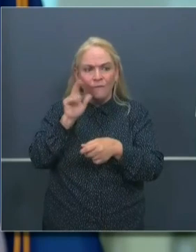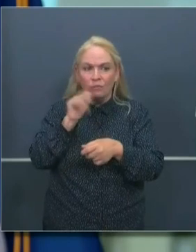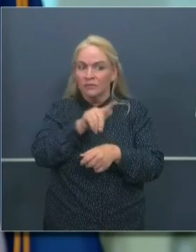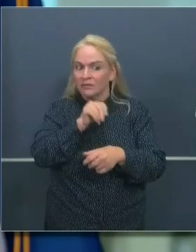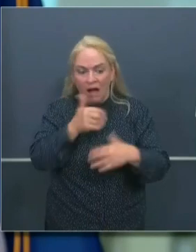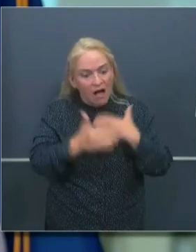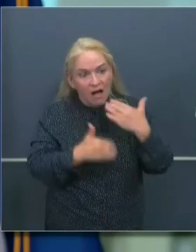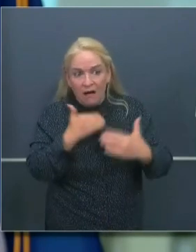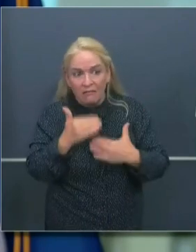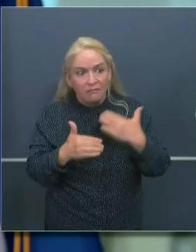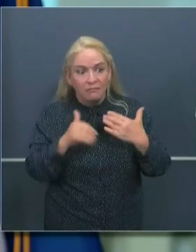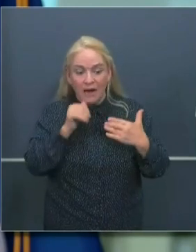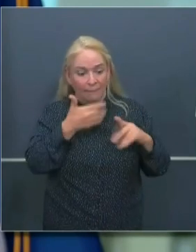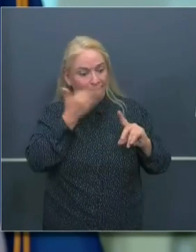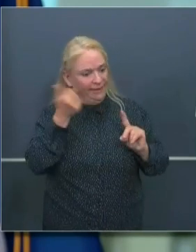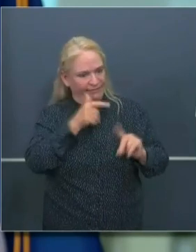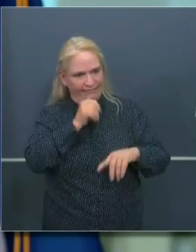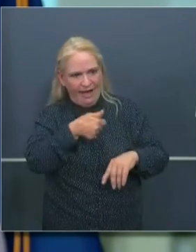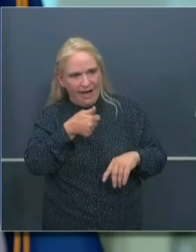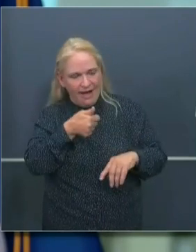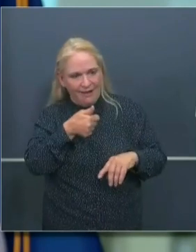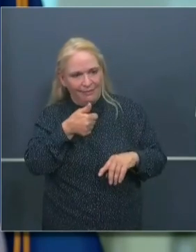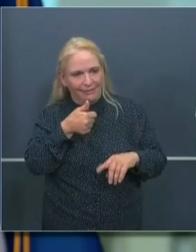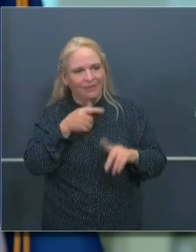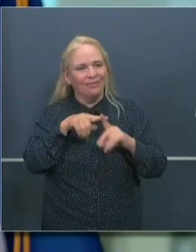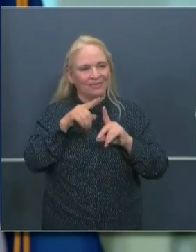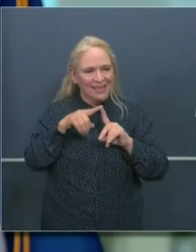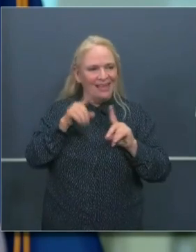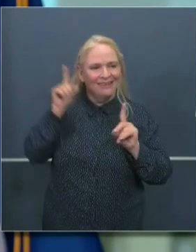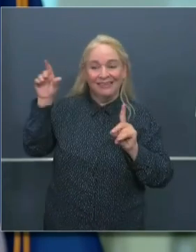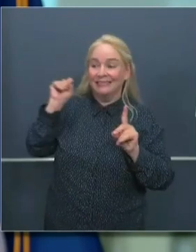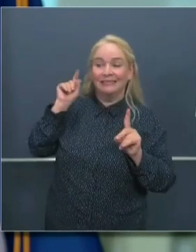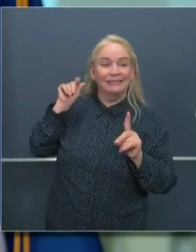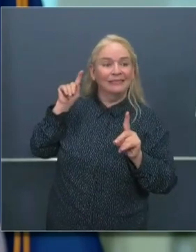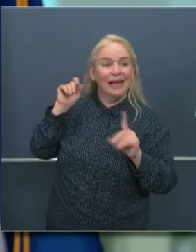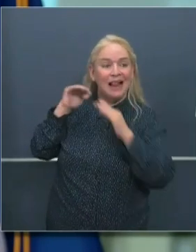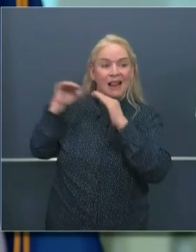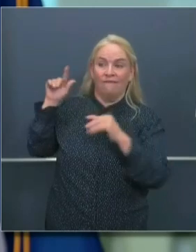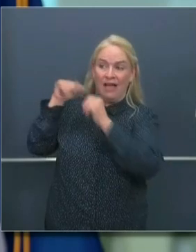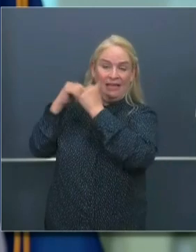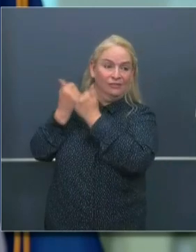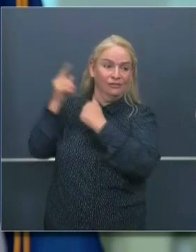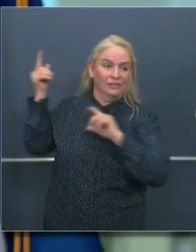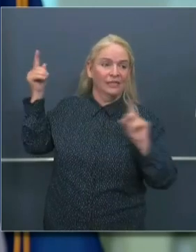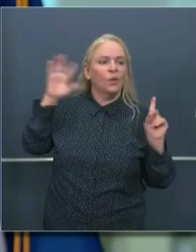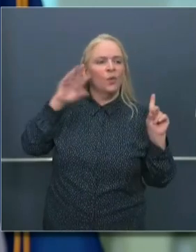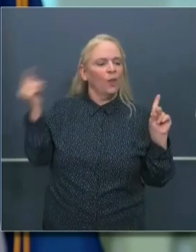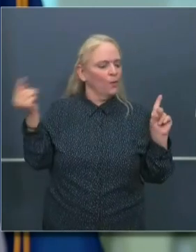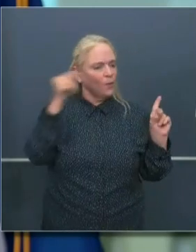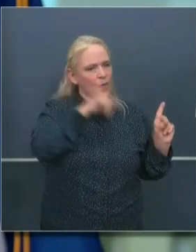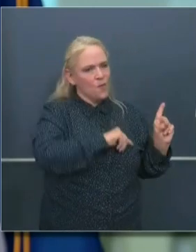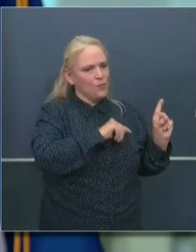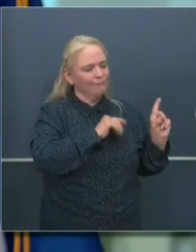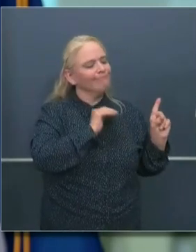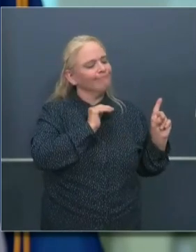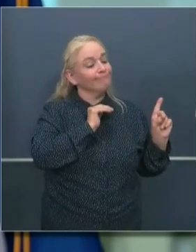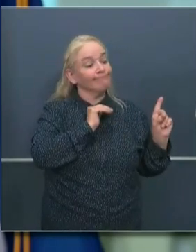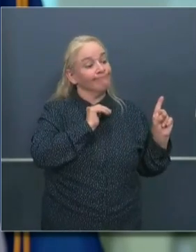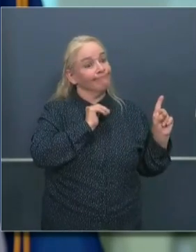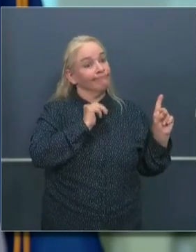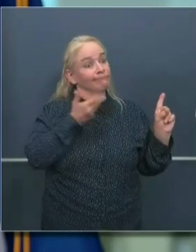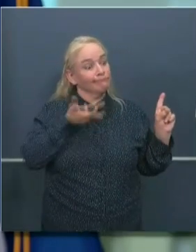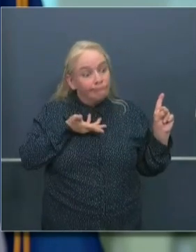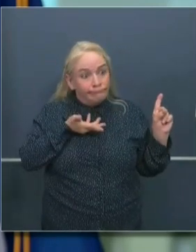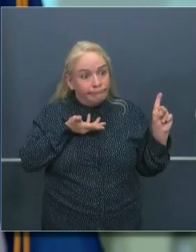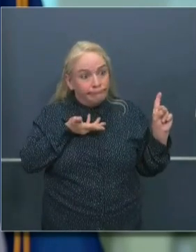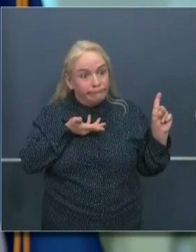in your voice, you're encouraging, or you have described based upon those who have inquired to you, that's precisely